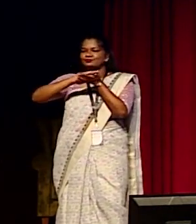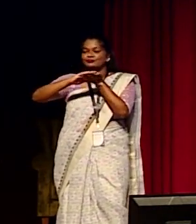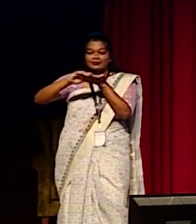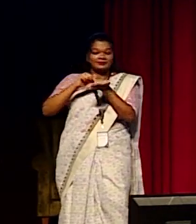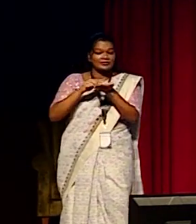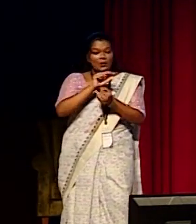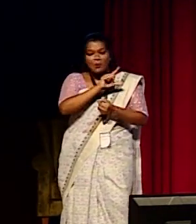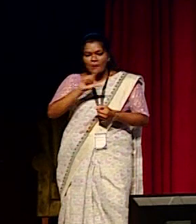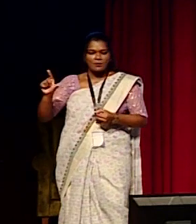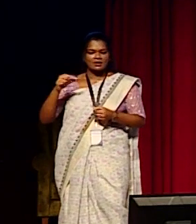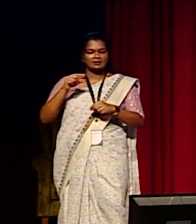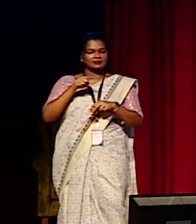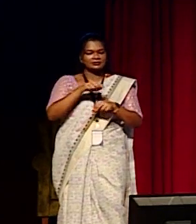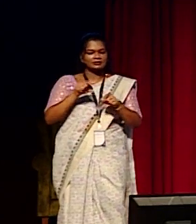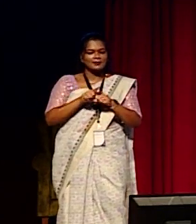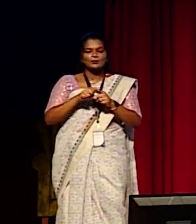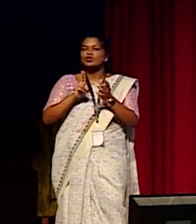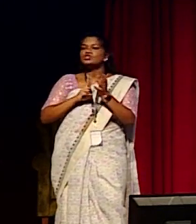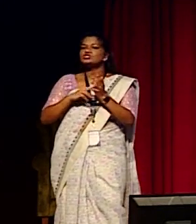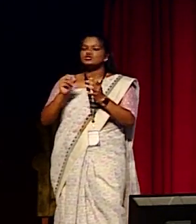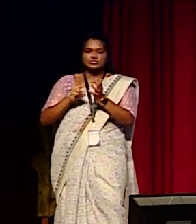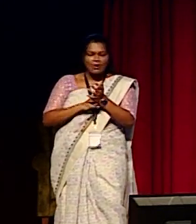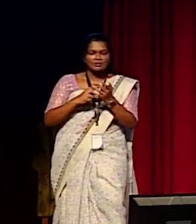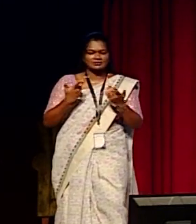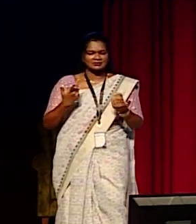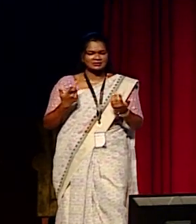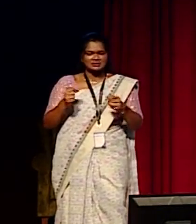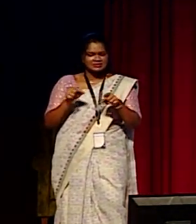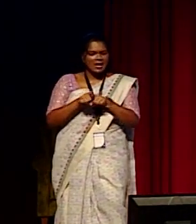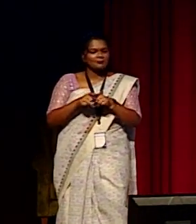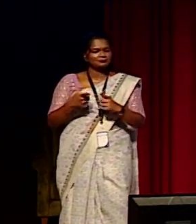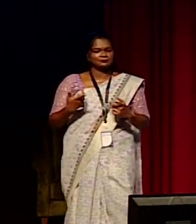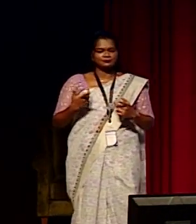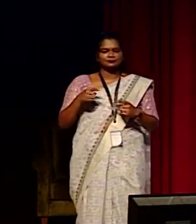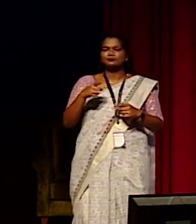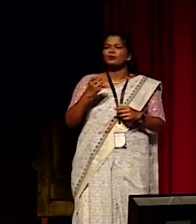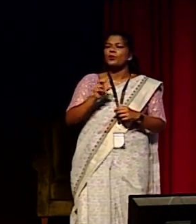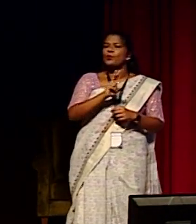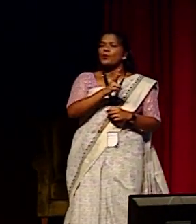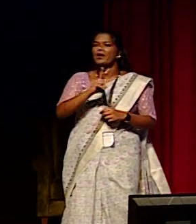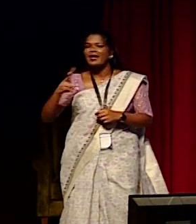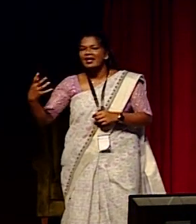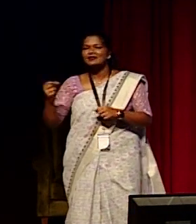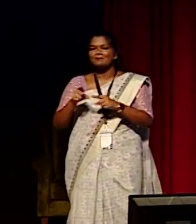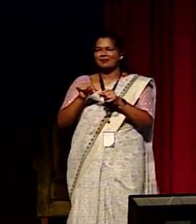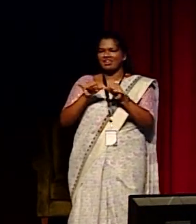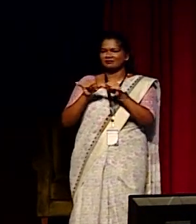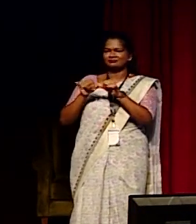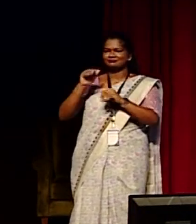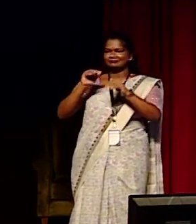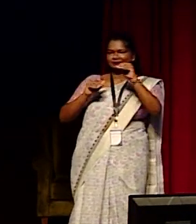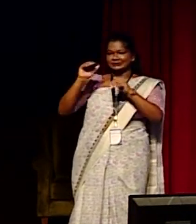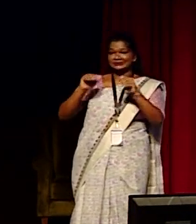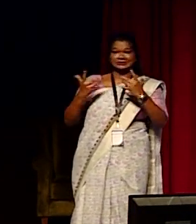Now, although the Jaipur foot is a non-articulated foot, by virtue of the variable density of